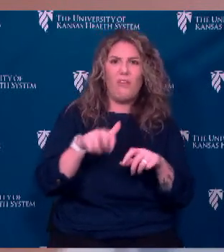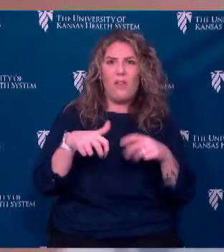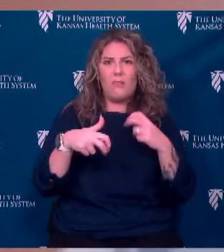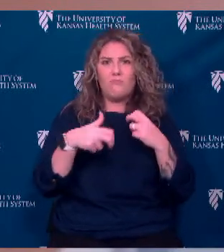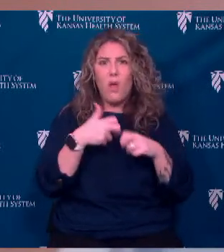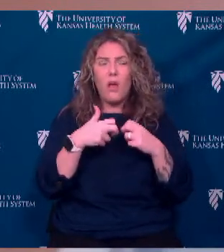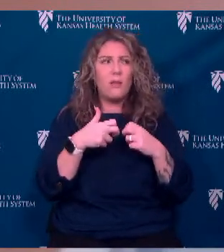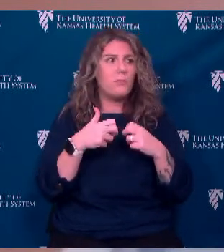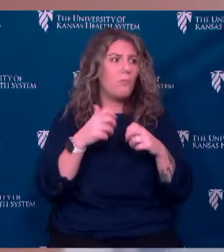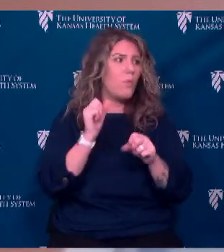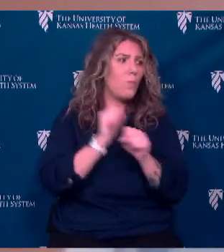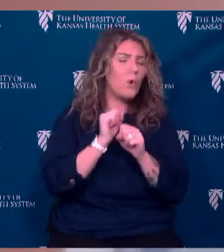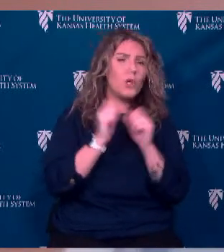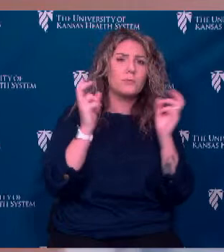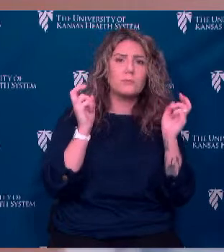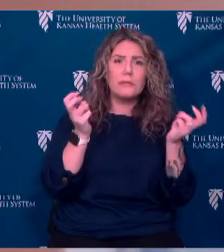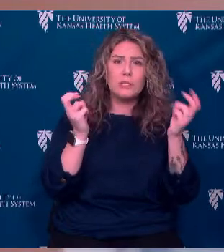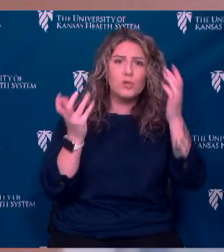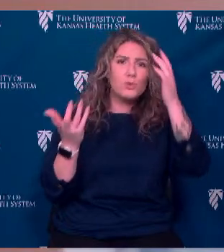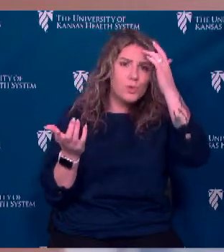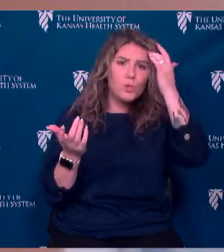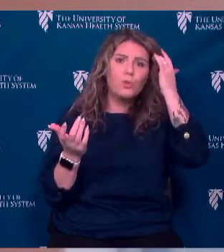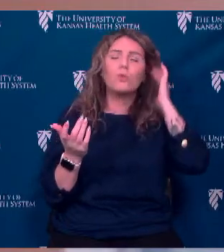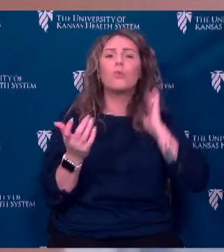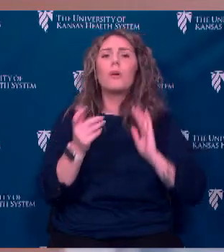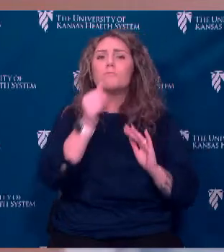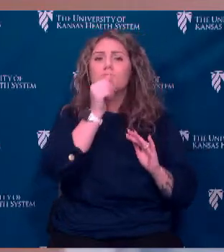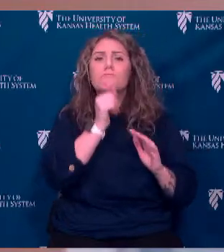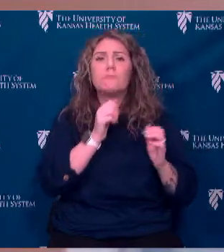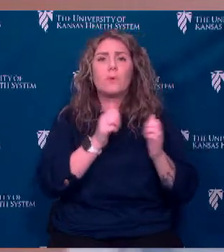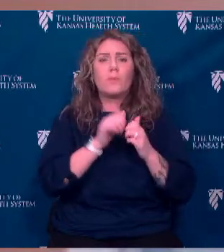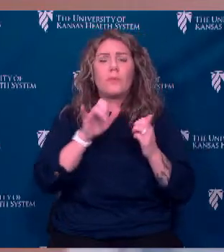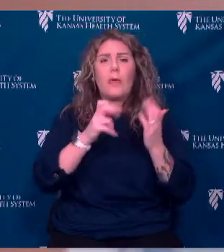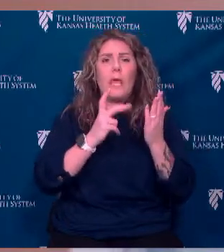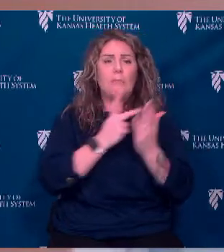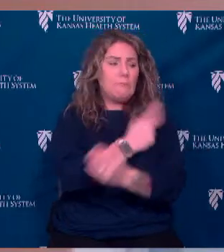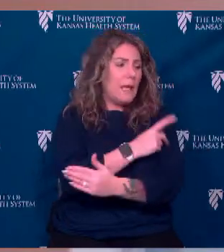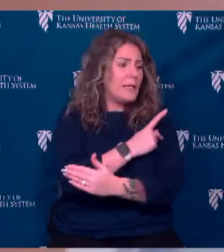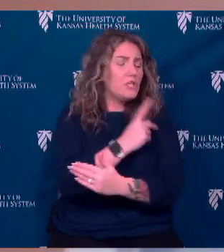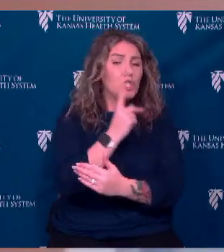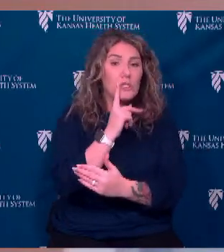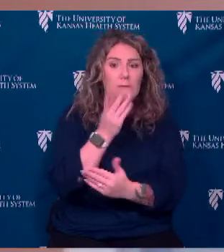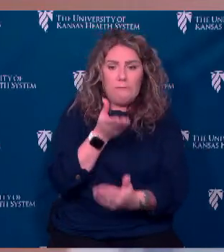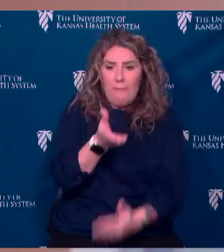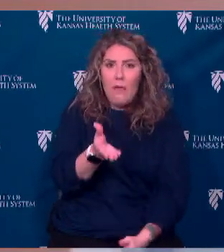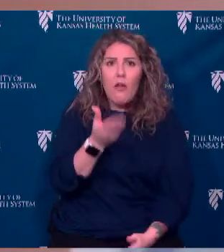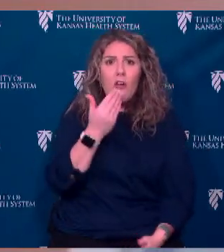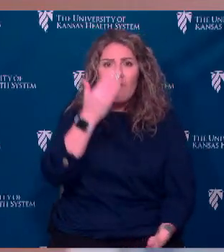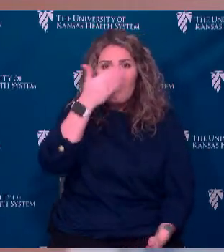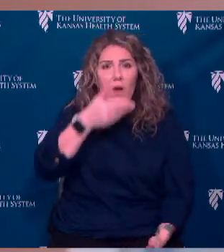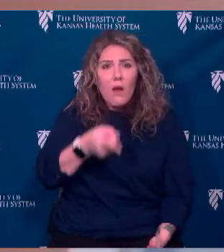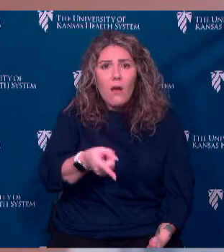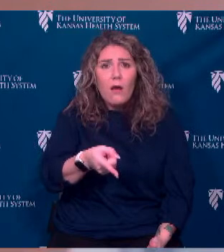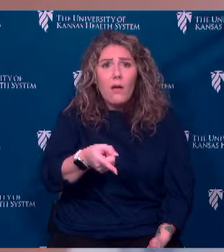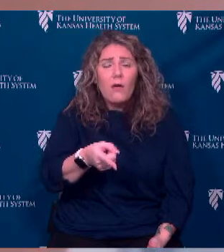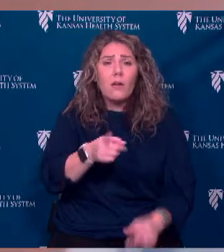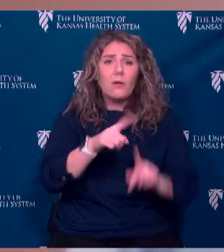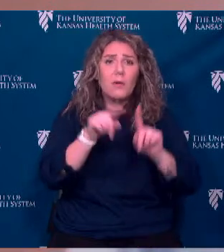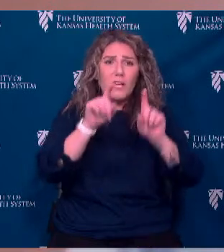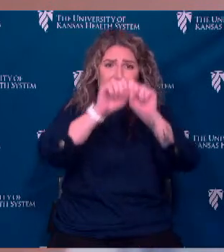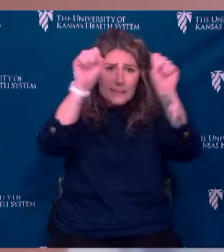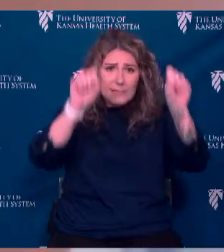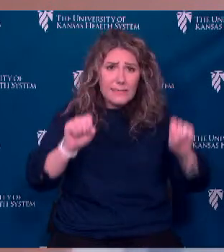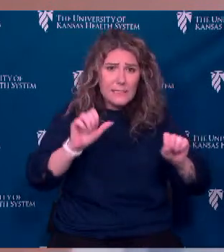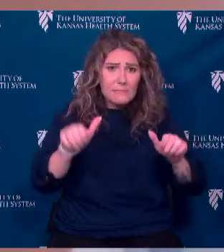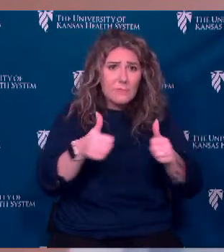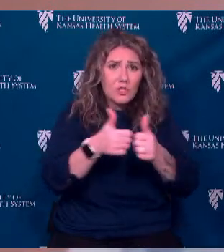work the issue, and deal with that patient that they find in front of them. But as a system, it's very challenging